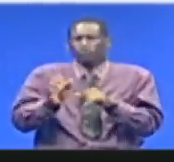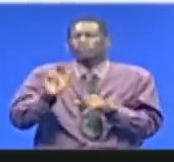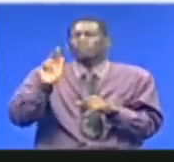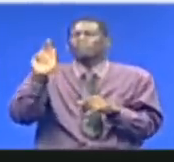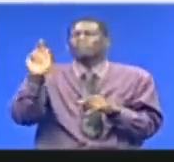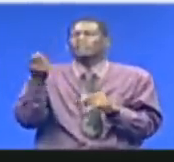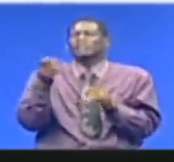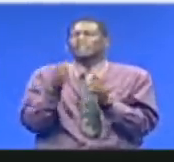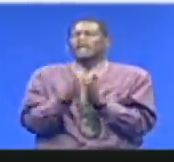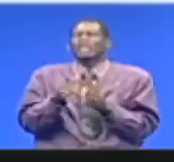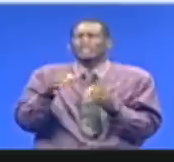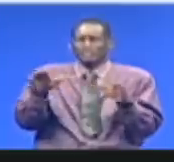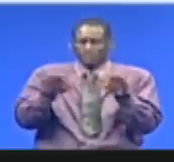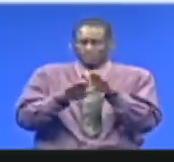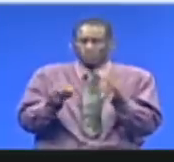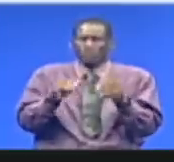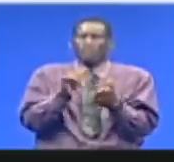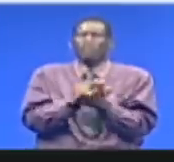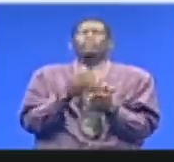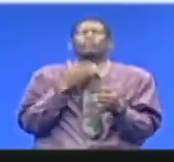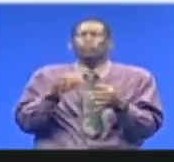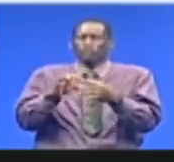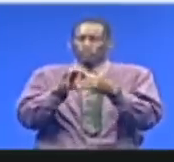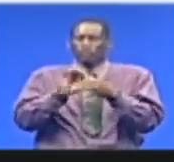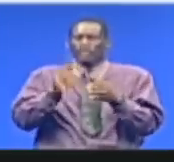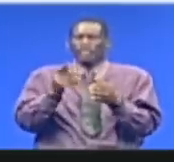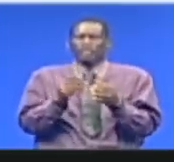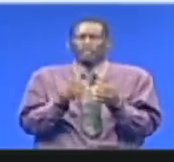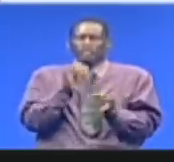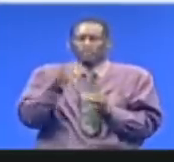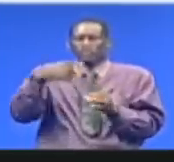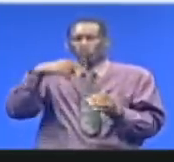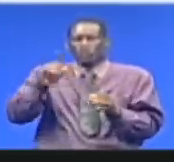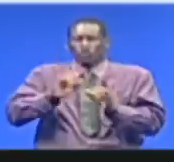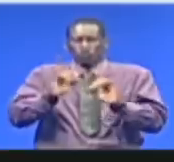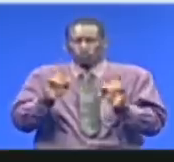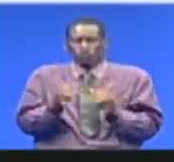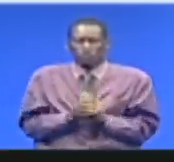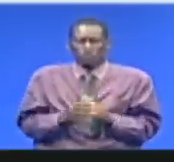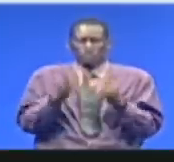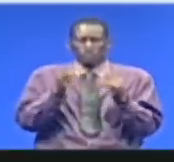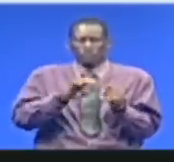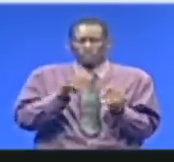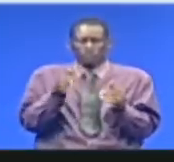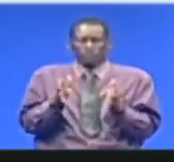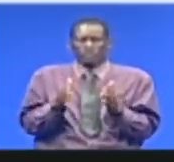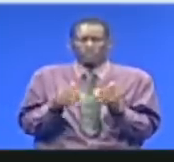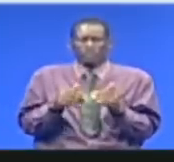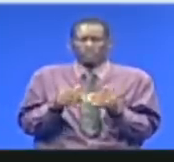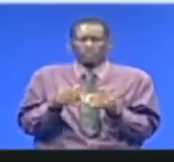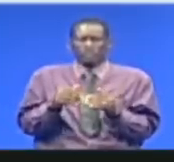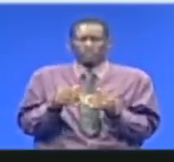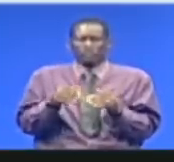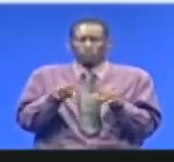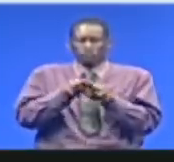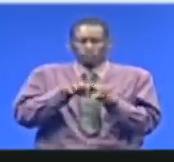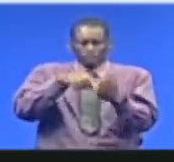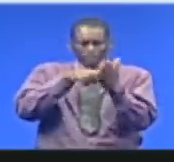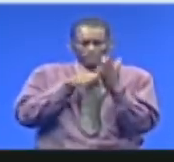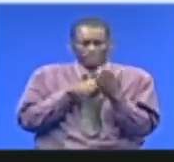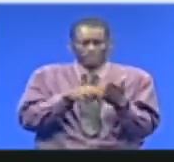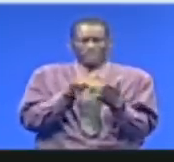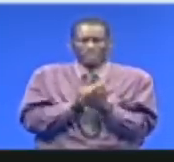they wanted a united Kenya, whether they win the presidency or not. Now, you remember in Kasarani, the president also emphasized that